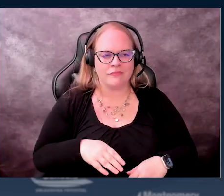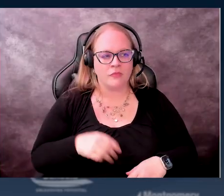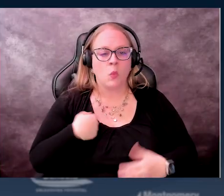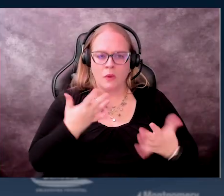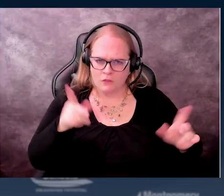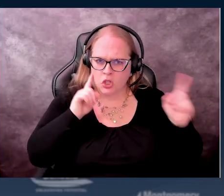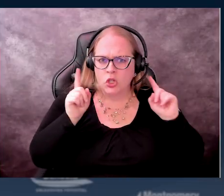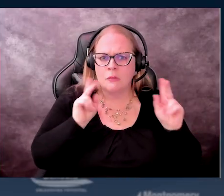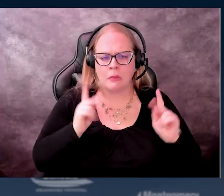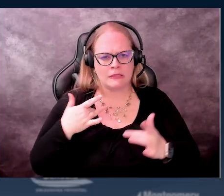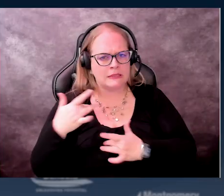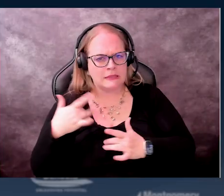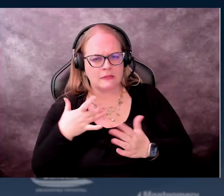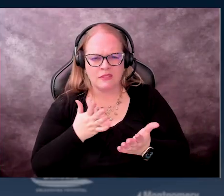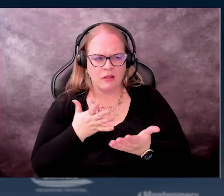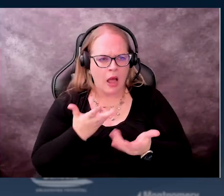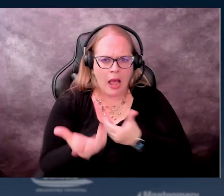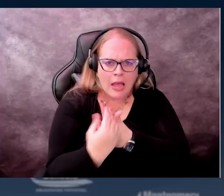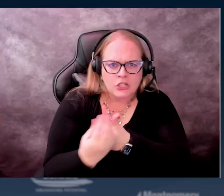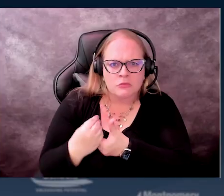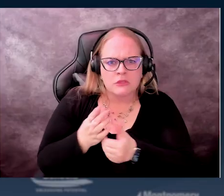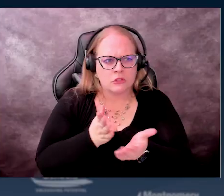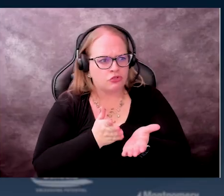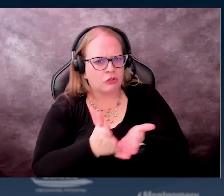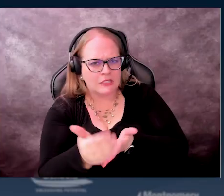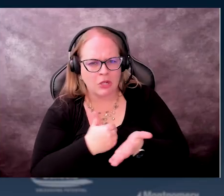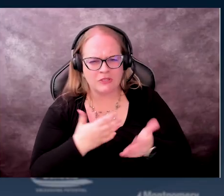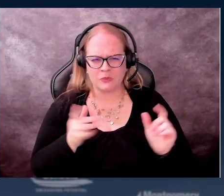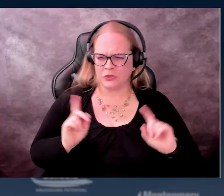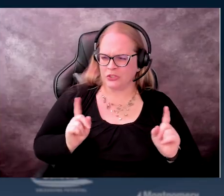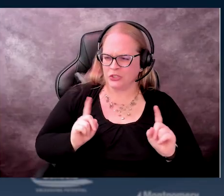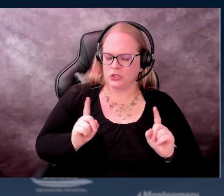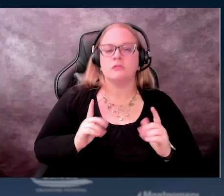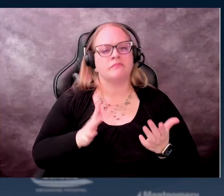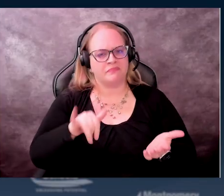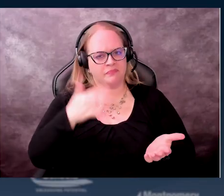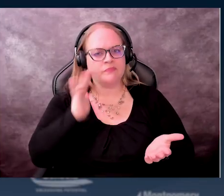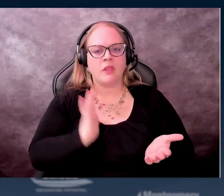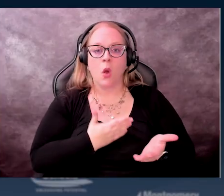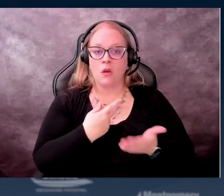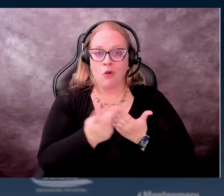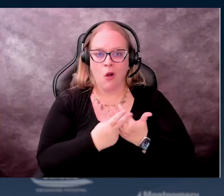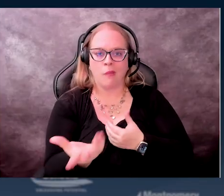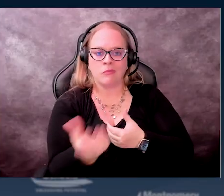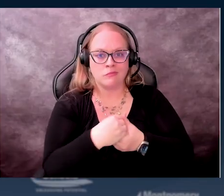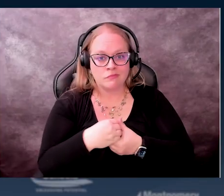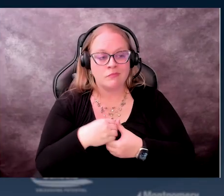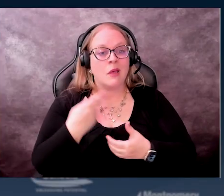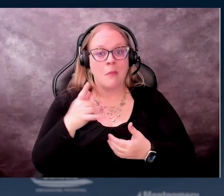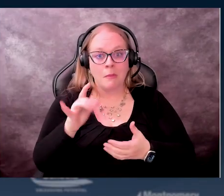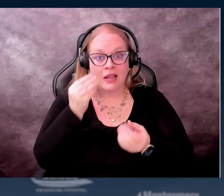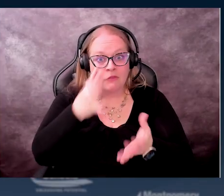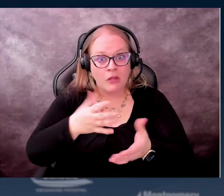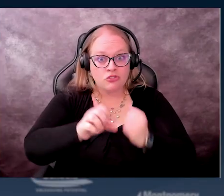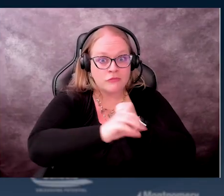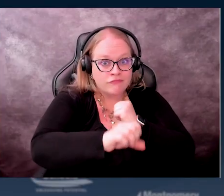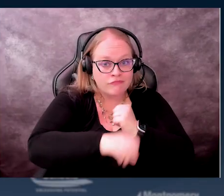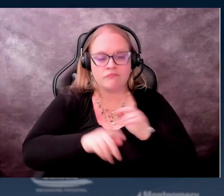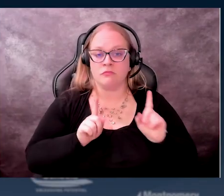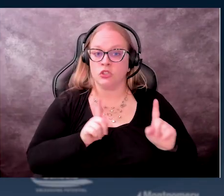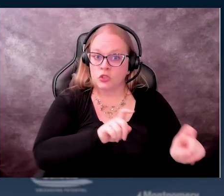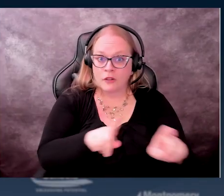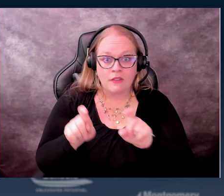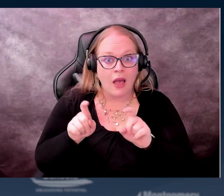and transparency. That's why this process includes public information sessions, surveys, direct information